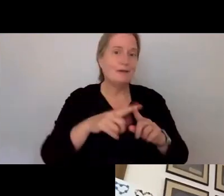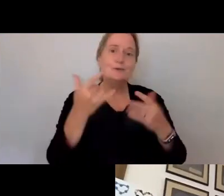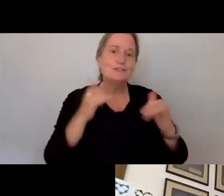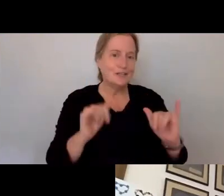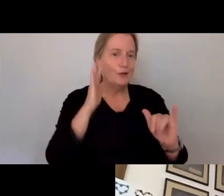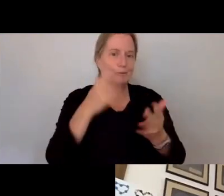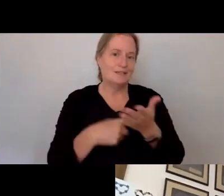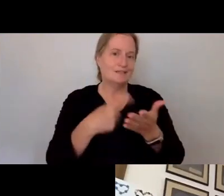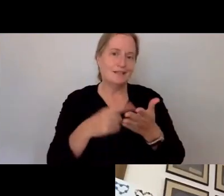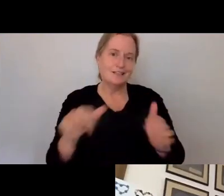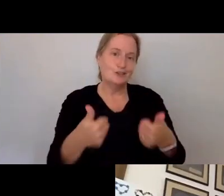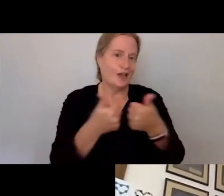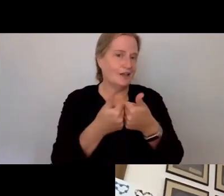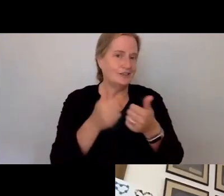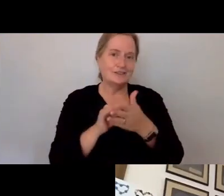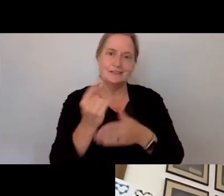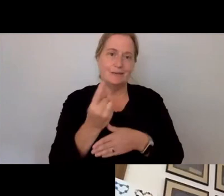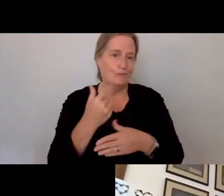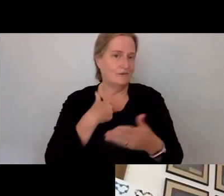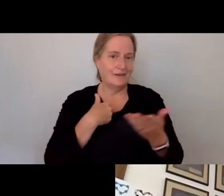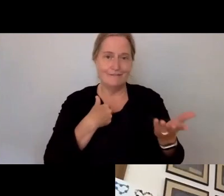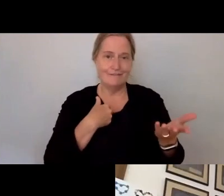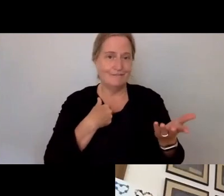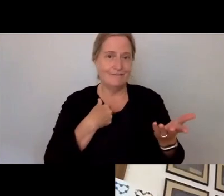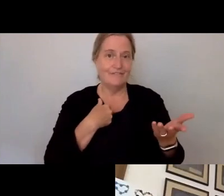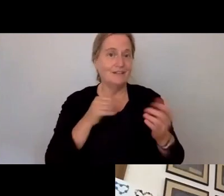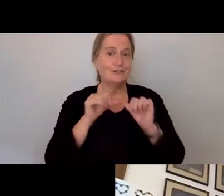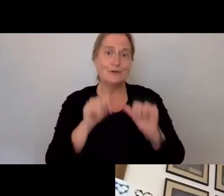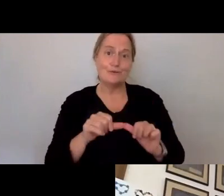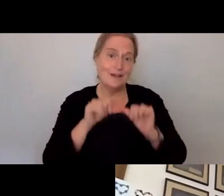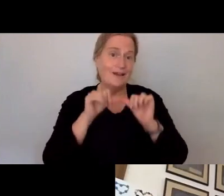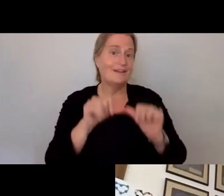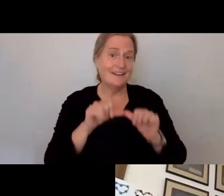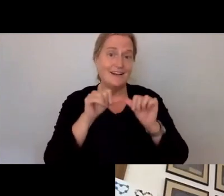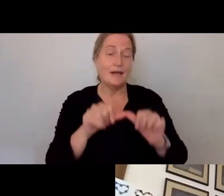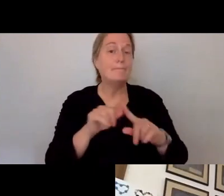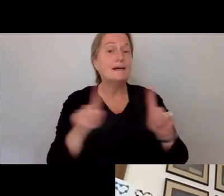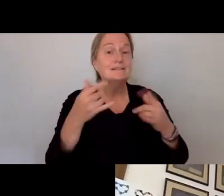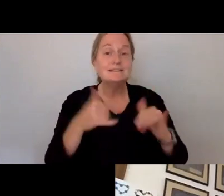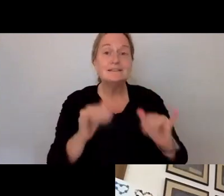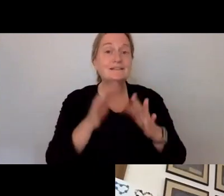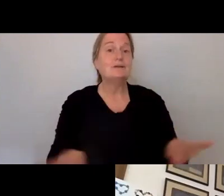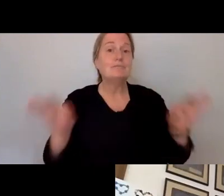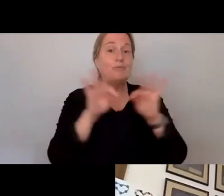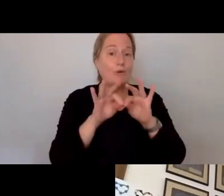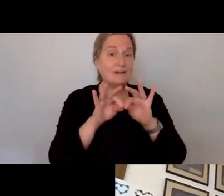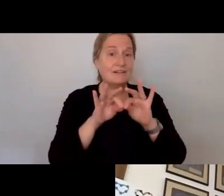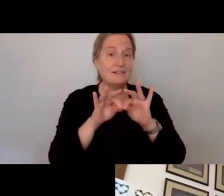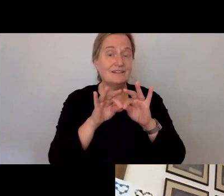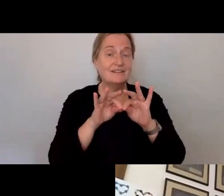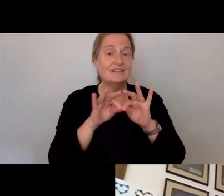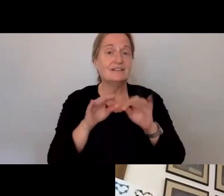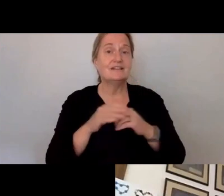that's facing somebody? And it's endless, but it's really important. And if you're going to walk from here